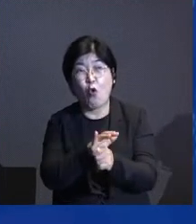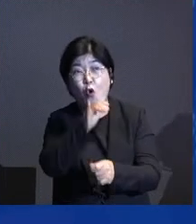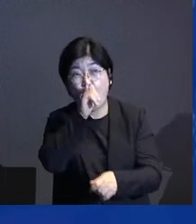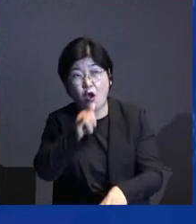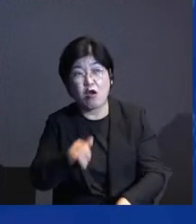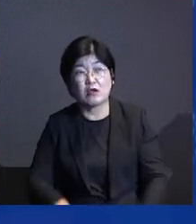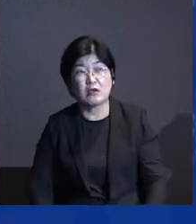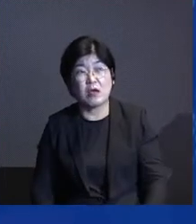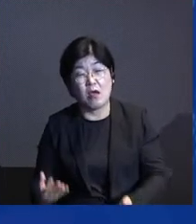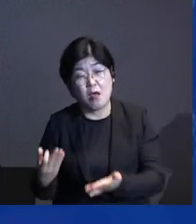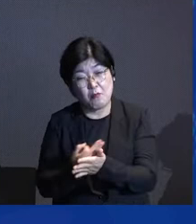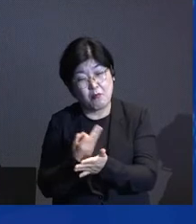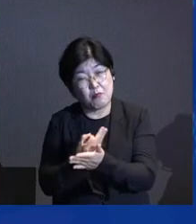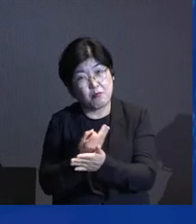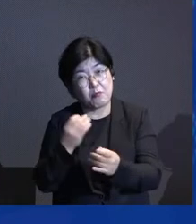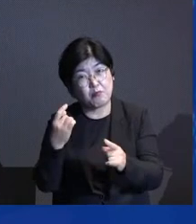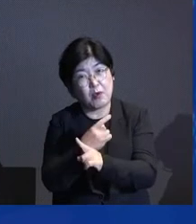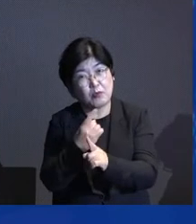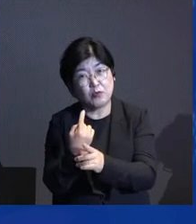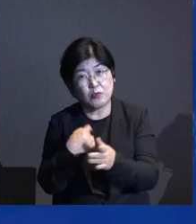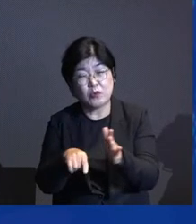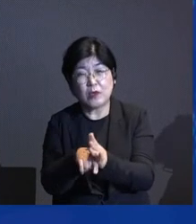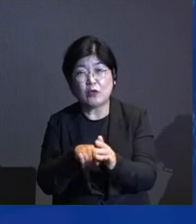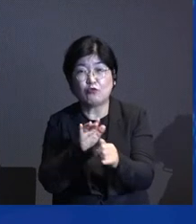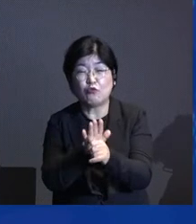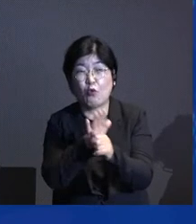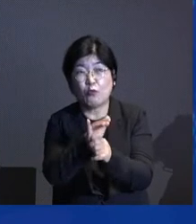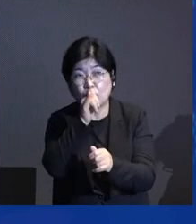income. And in this activity area,